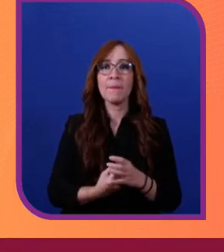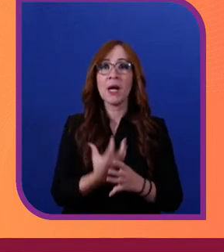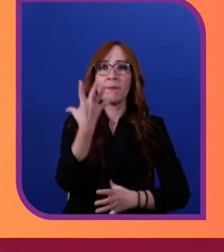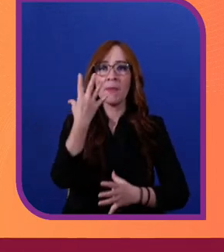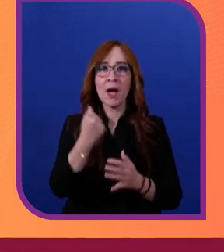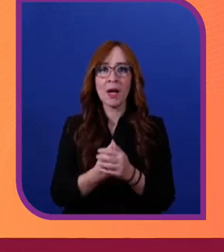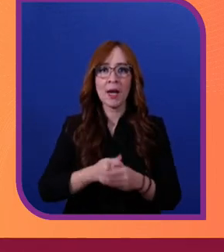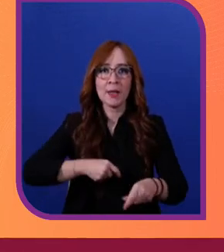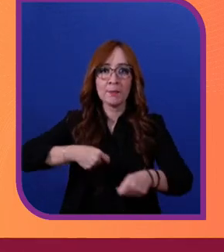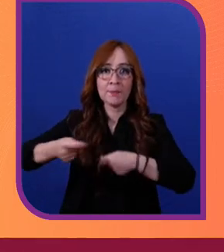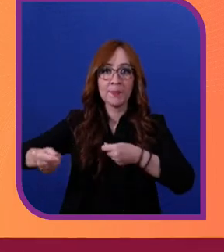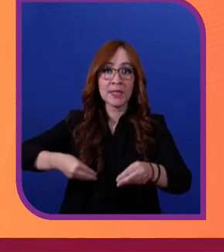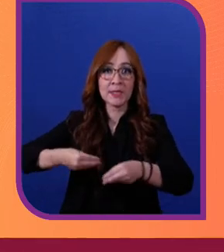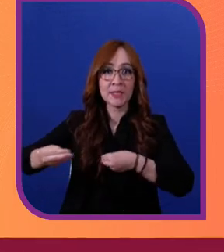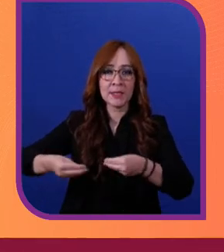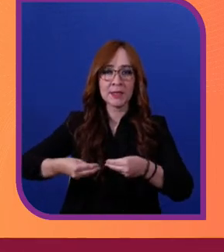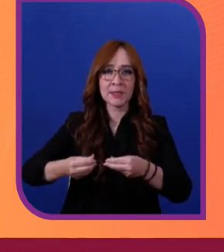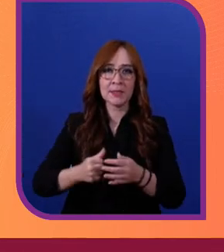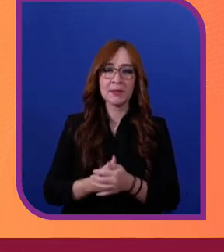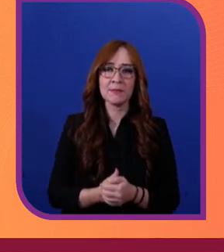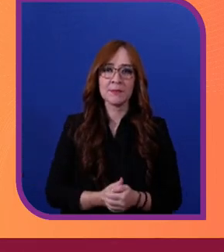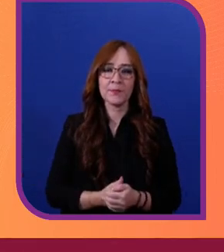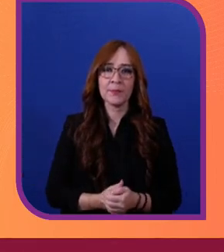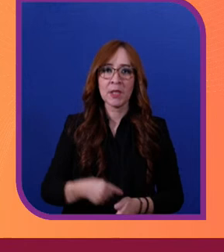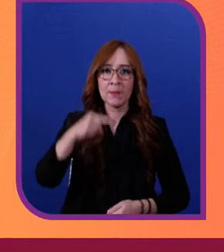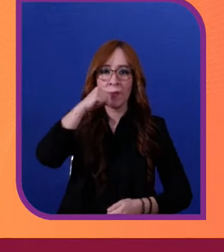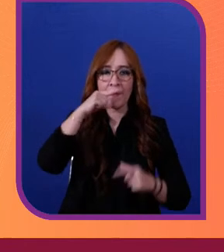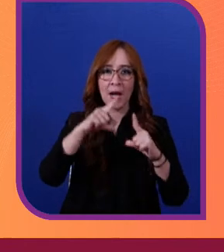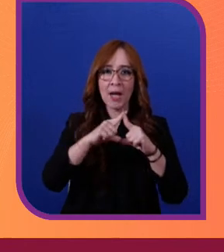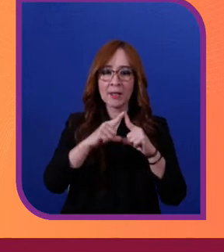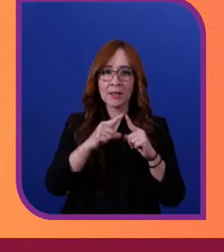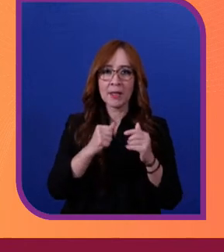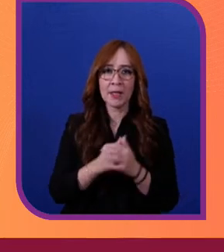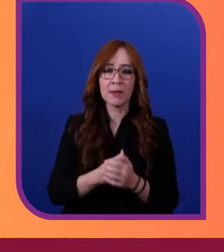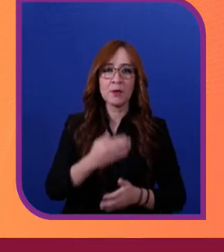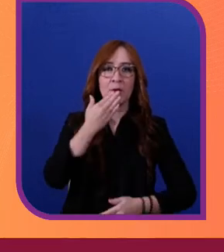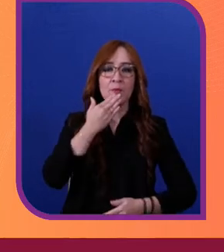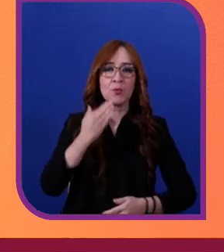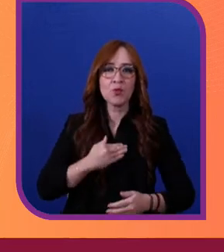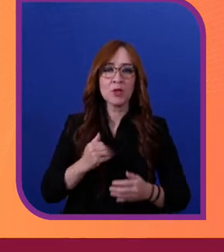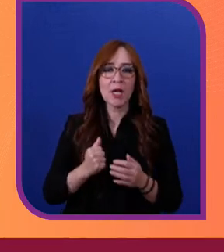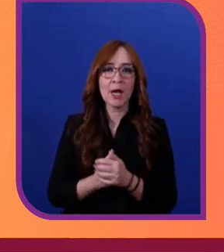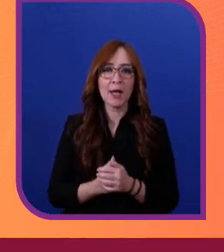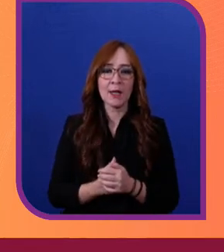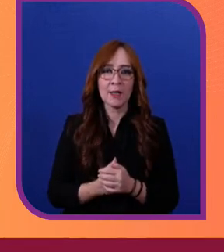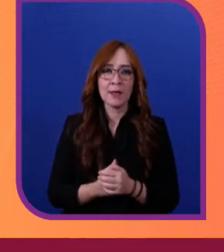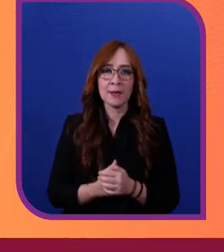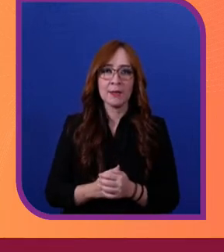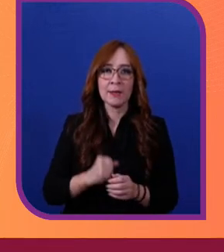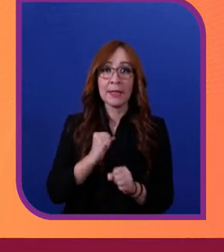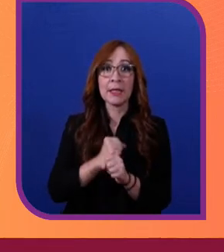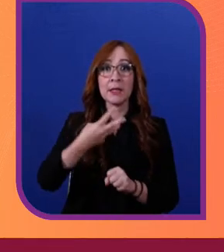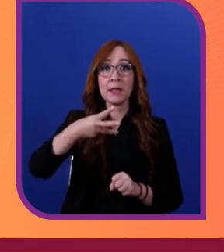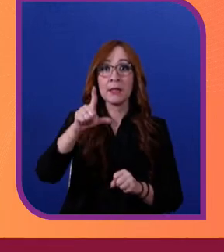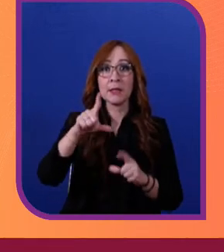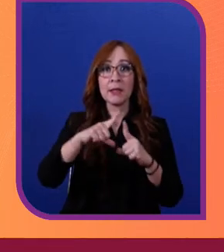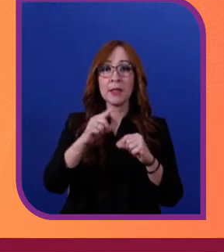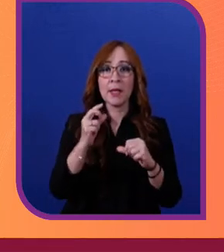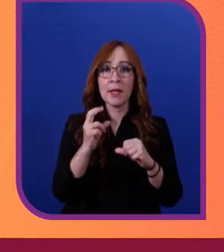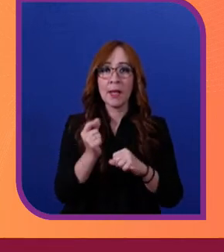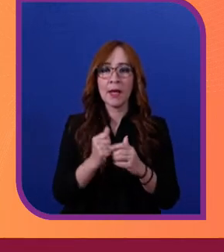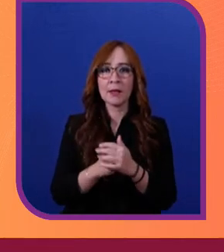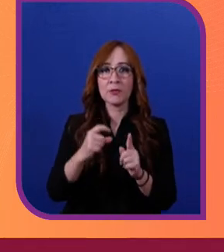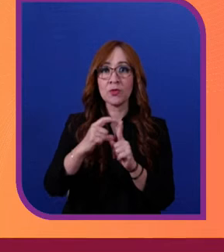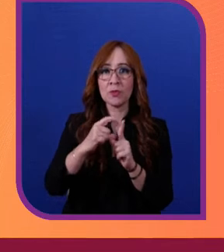Doctor degree from Nanyang technological University Singapore and it doesn't answer some server mana